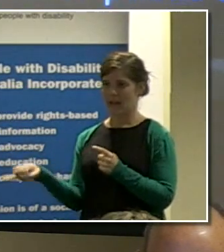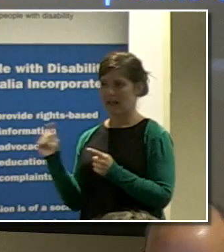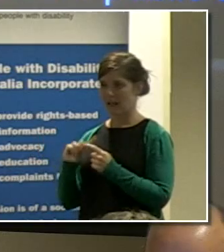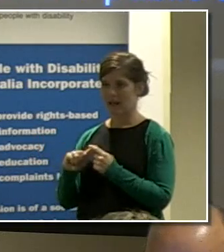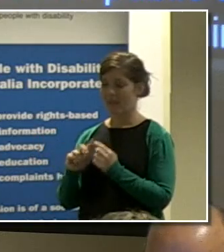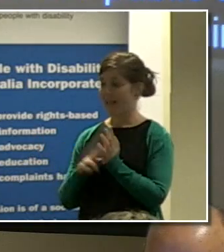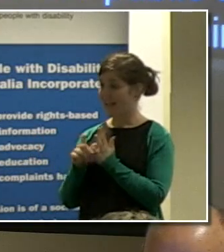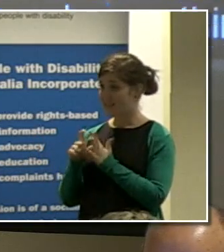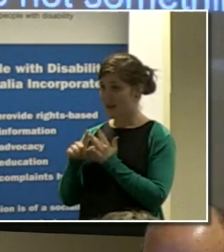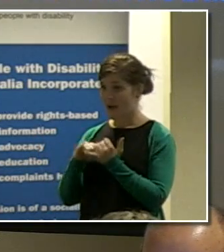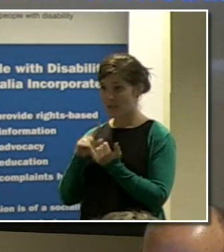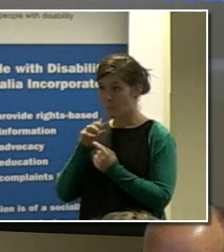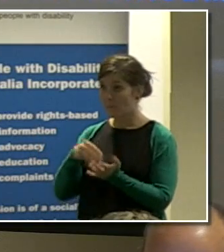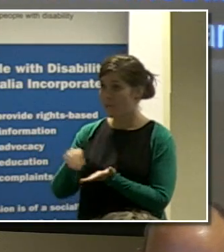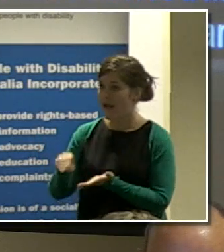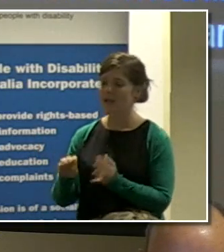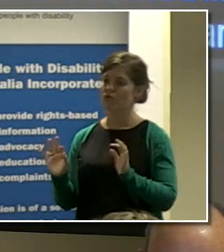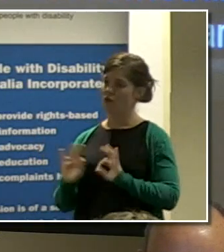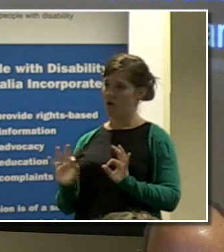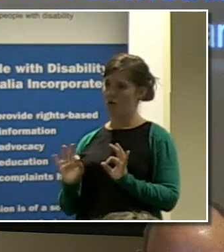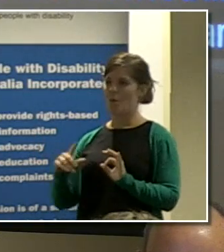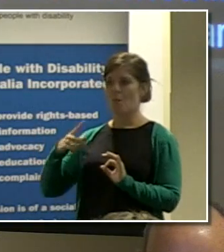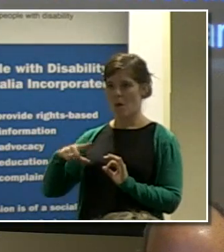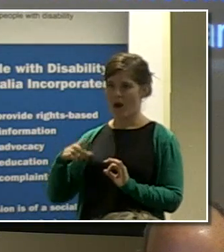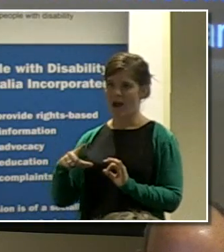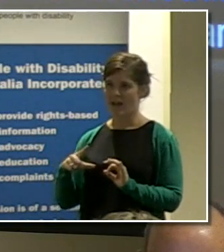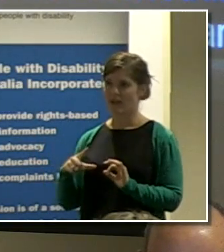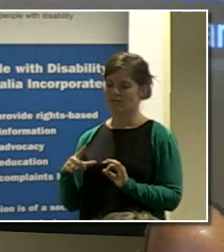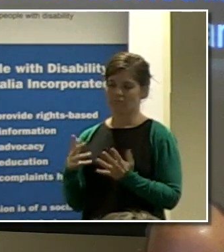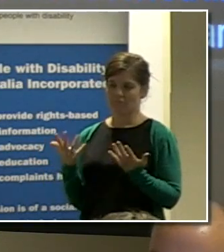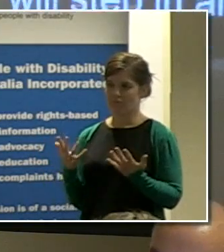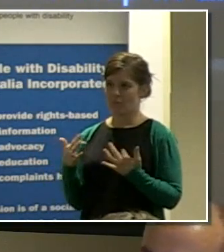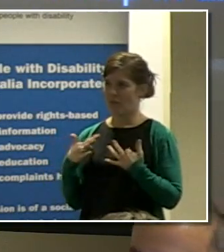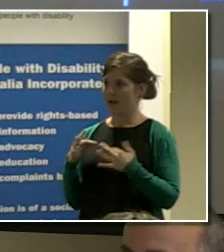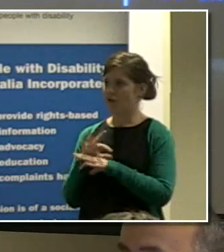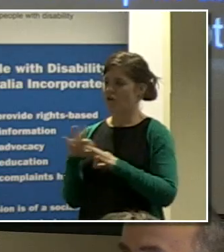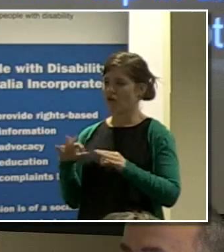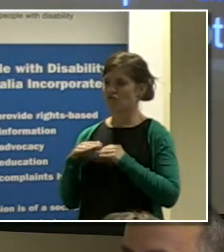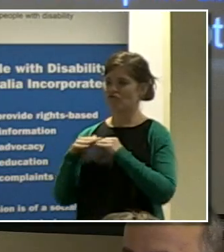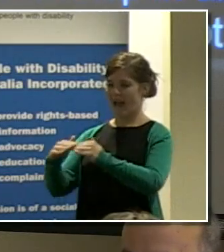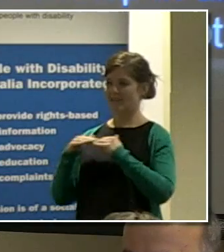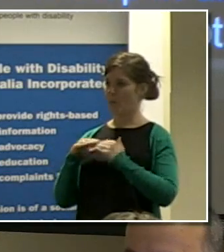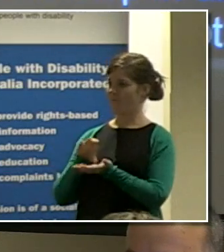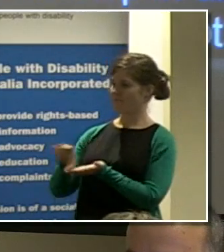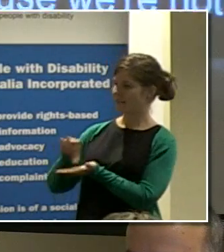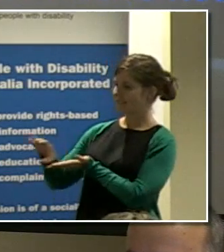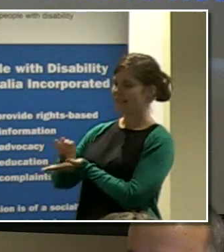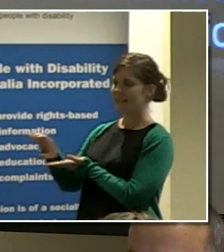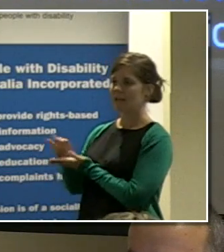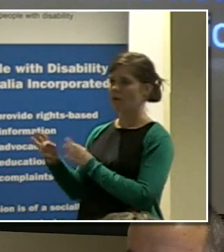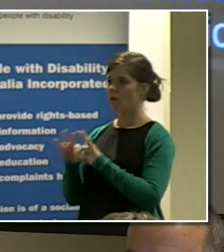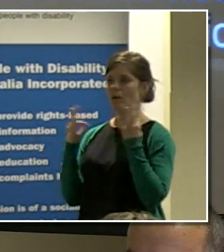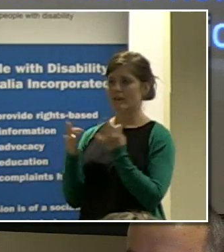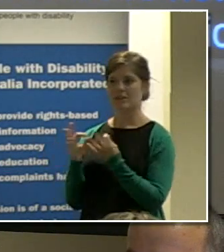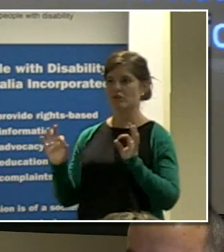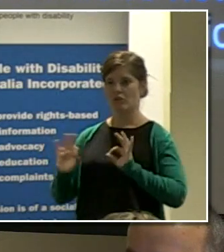step in and pay for, because we're not a transport funding organisation, we're a